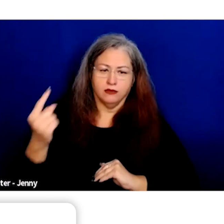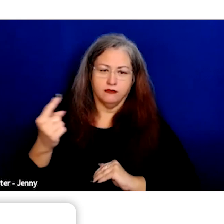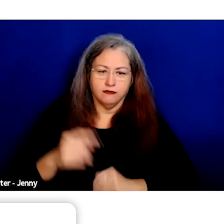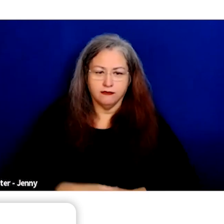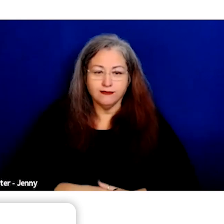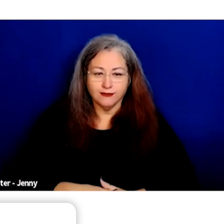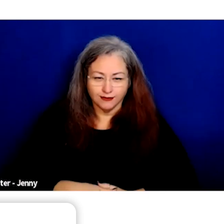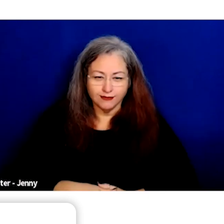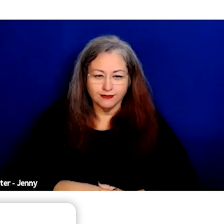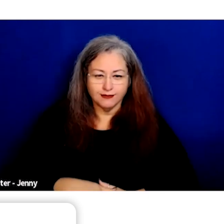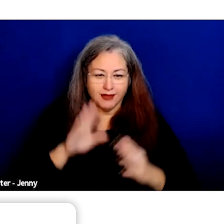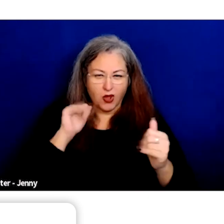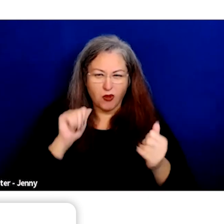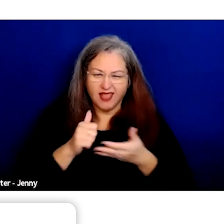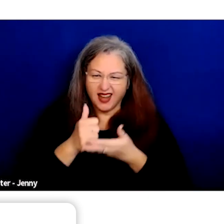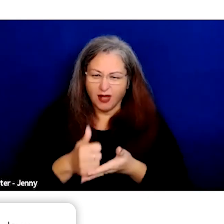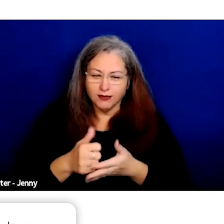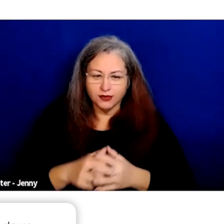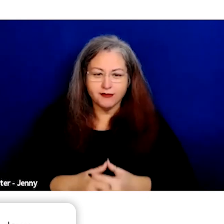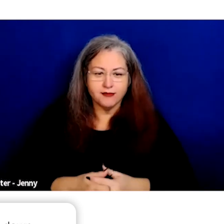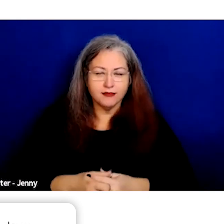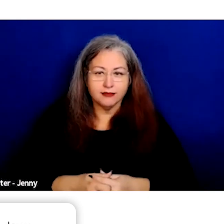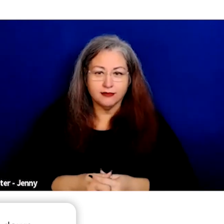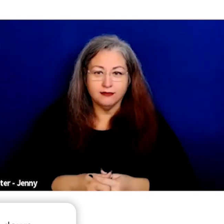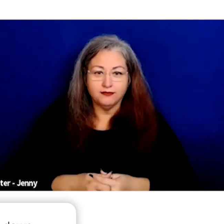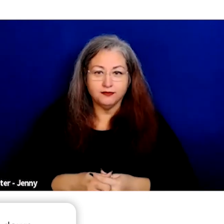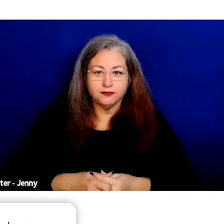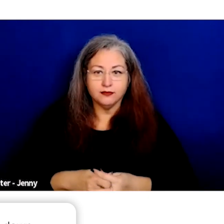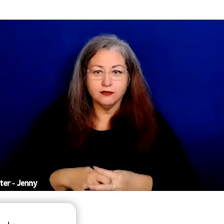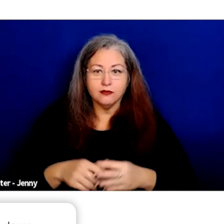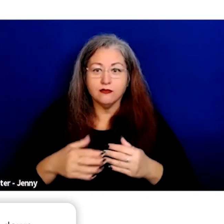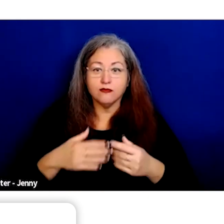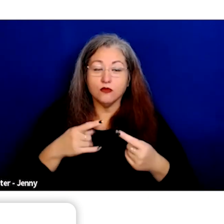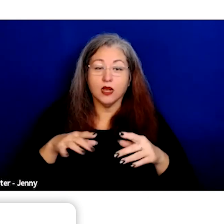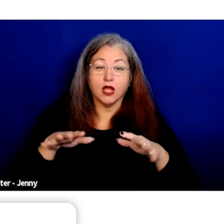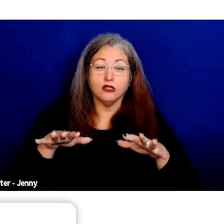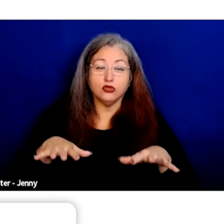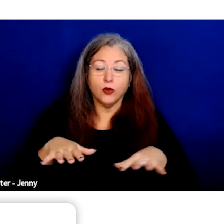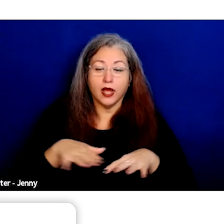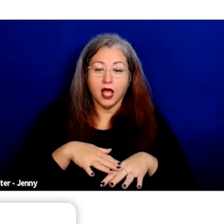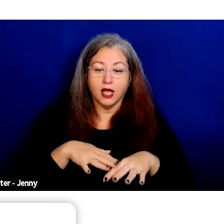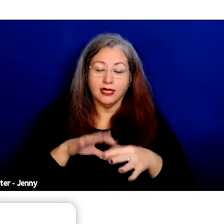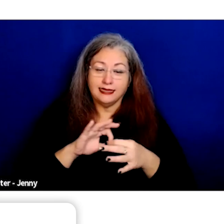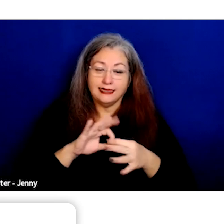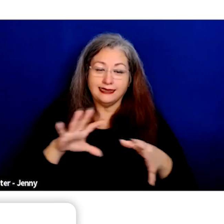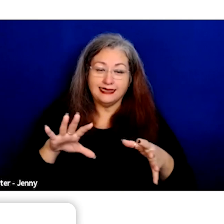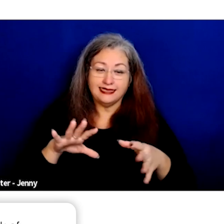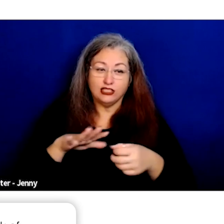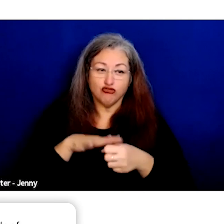I hope that was helpful. Even while slowing down, de-stressing, Sophie writes,